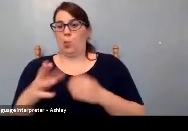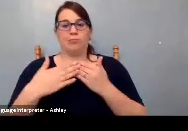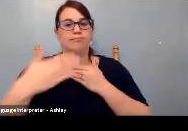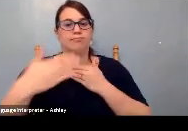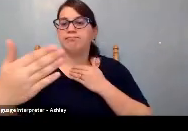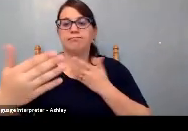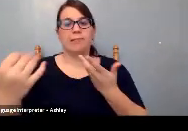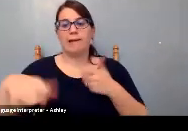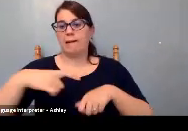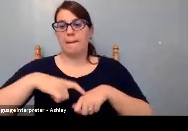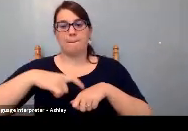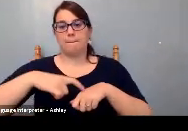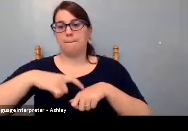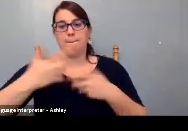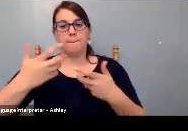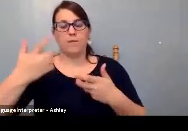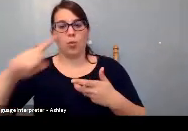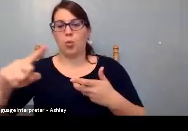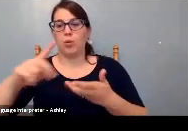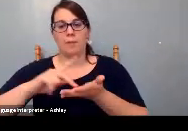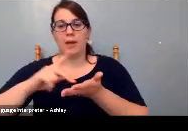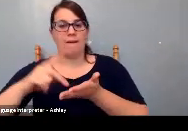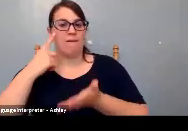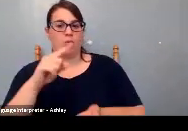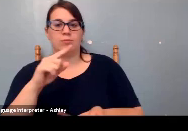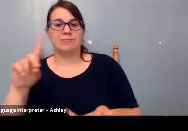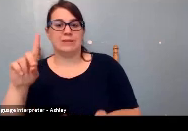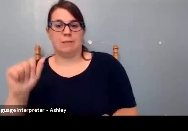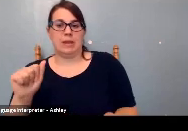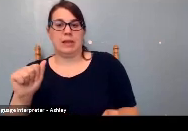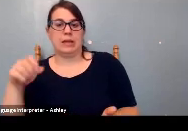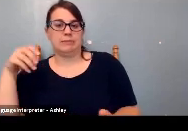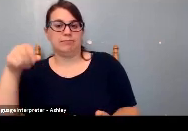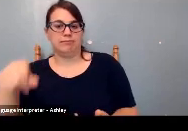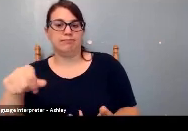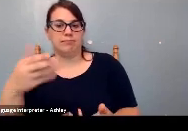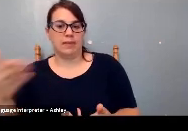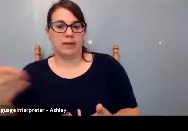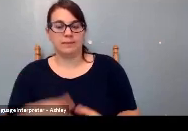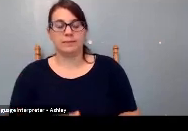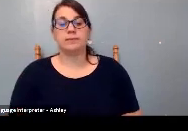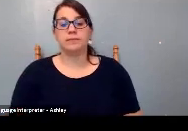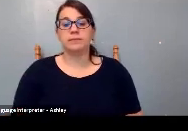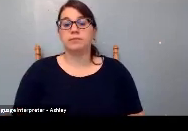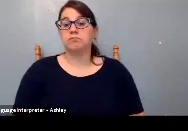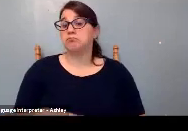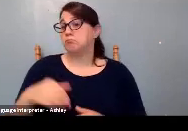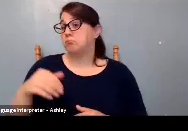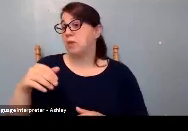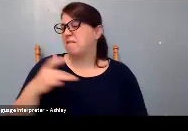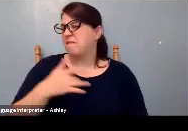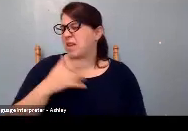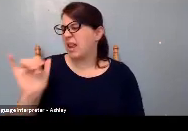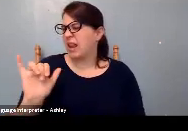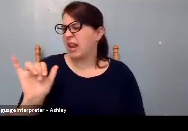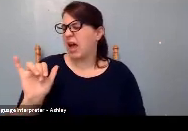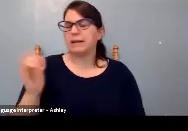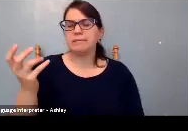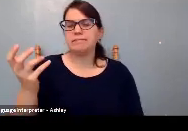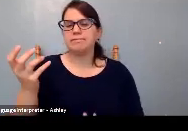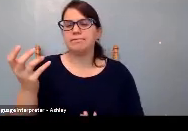disability expenses. ABLE accounts also have the functionality of a checking account in that it has